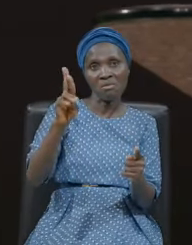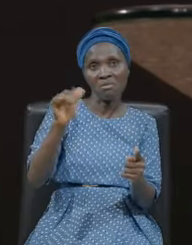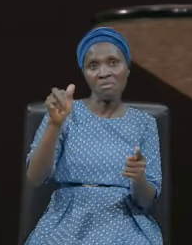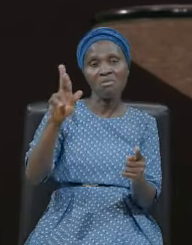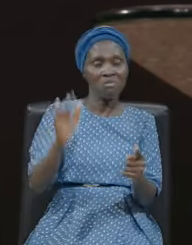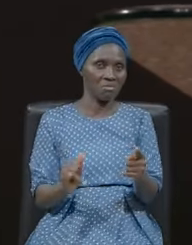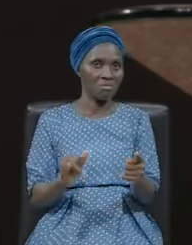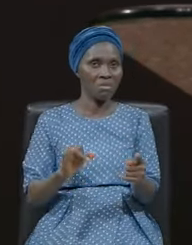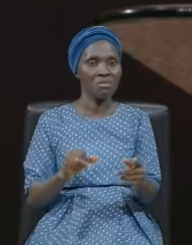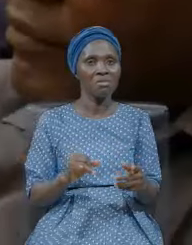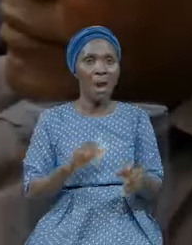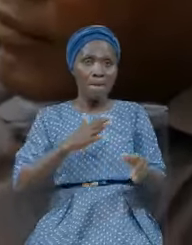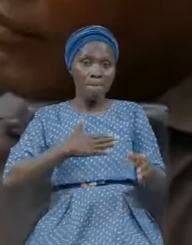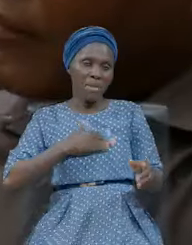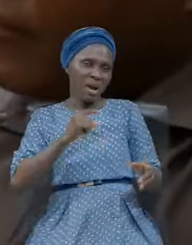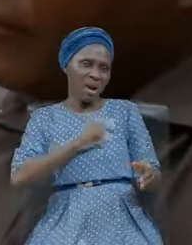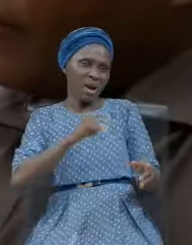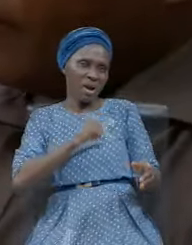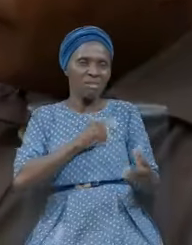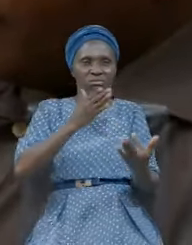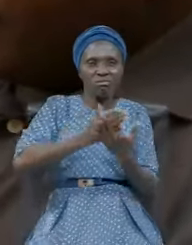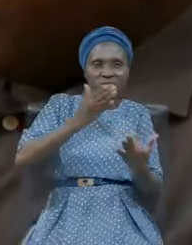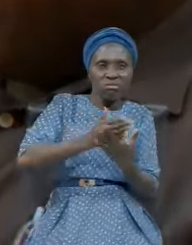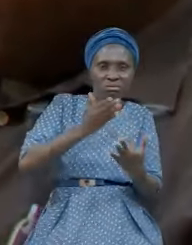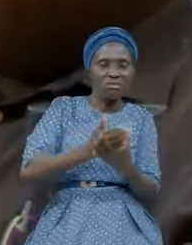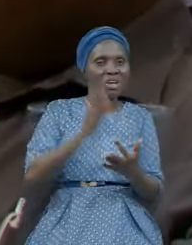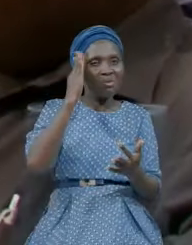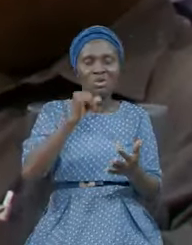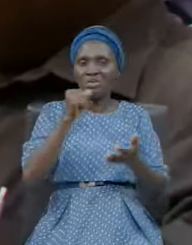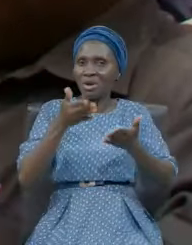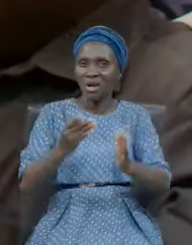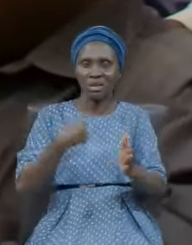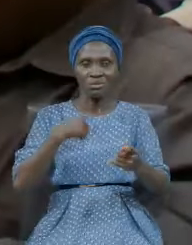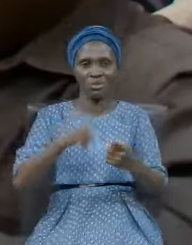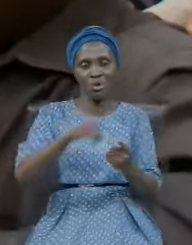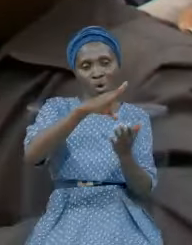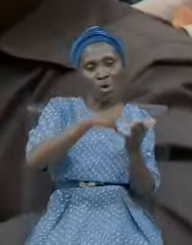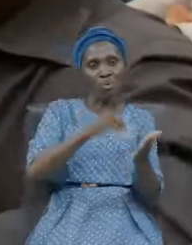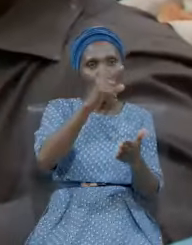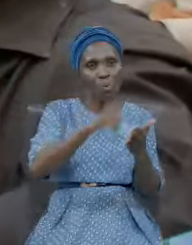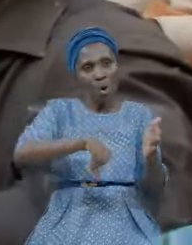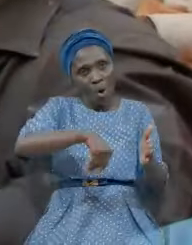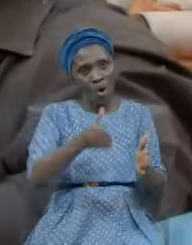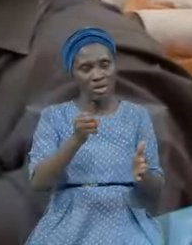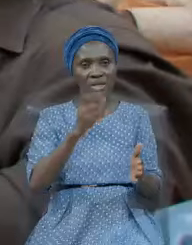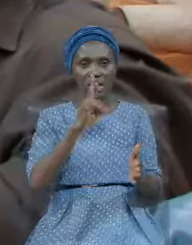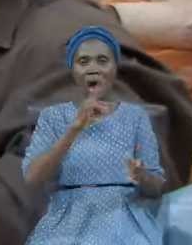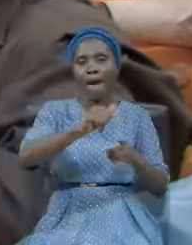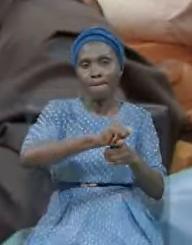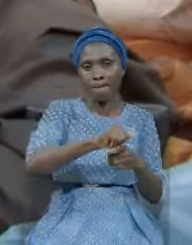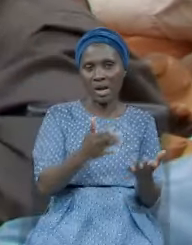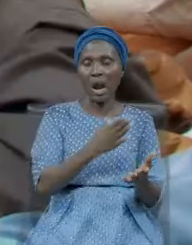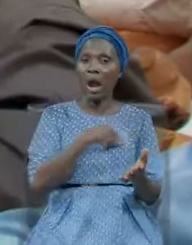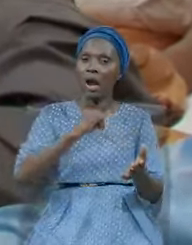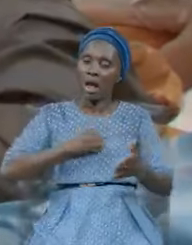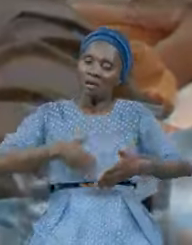my conscience will not allow me to follow what others were doing. And I confess everything